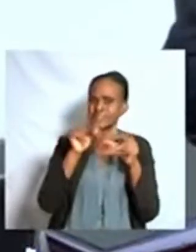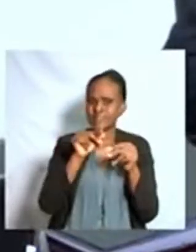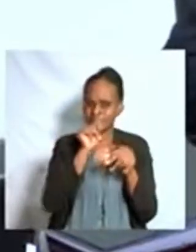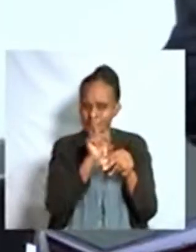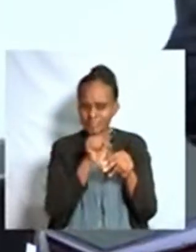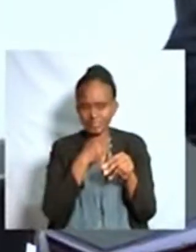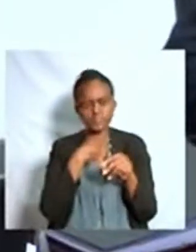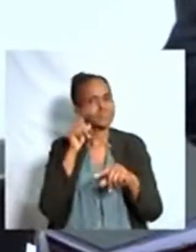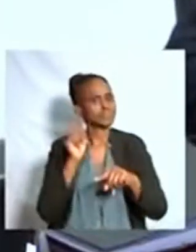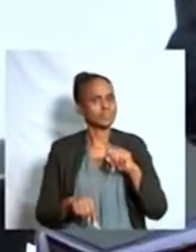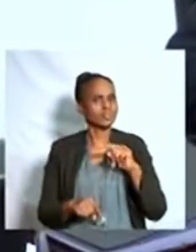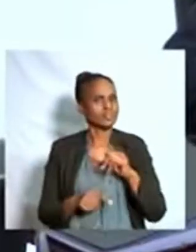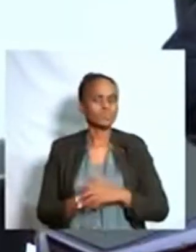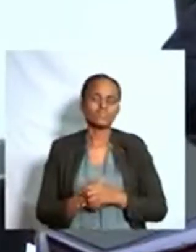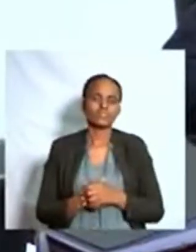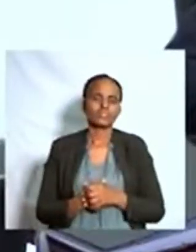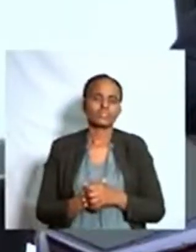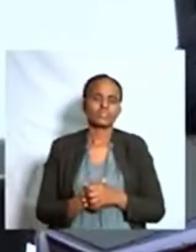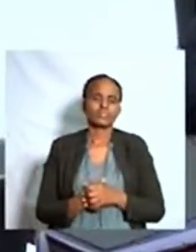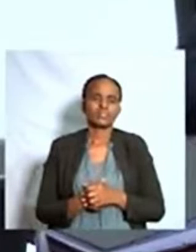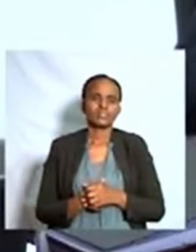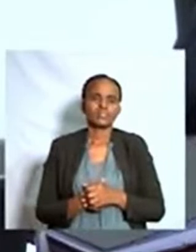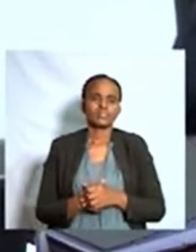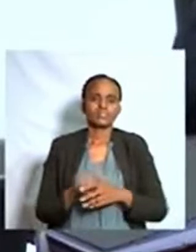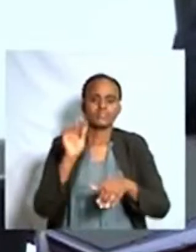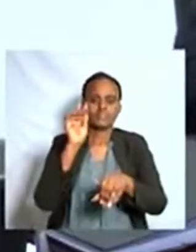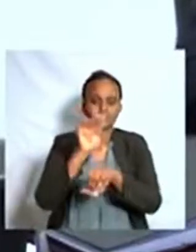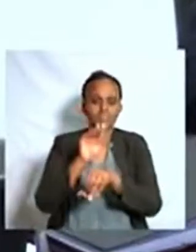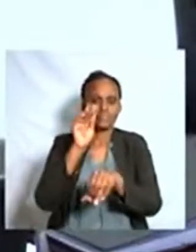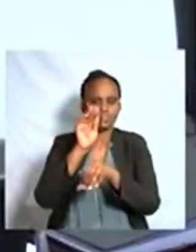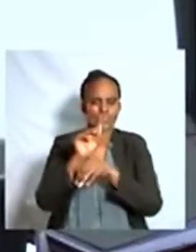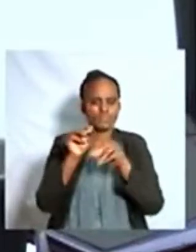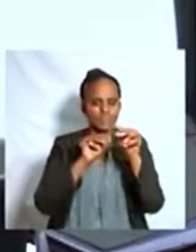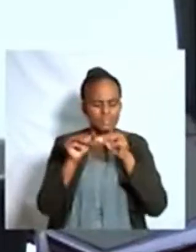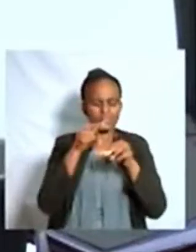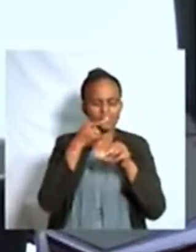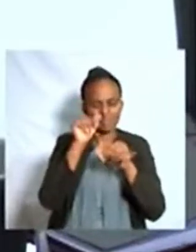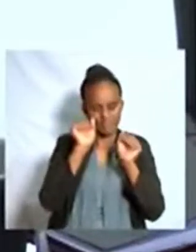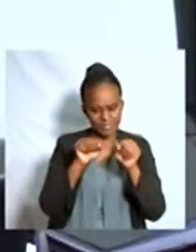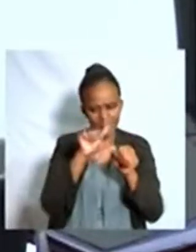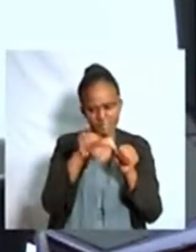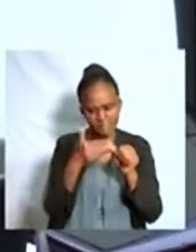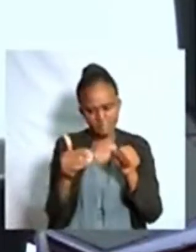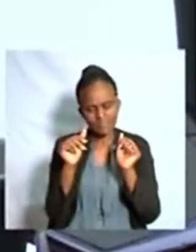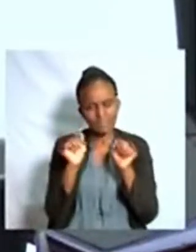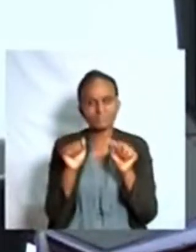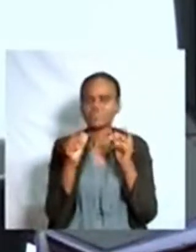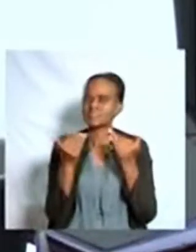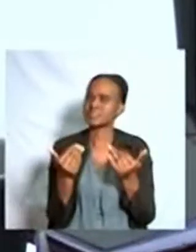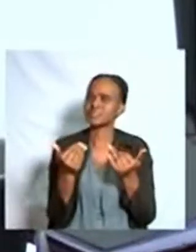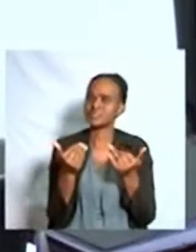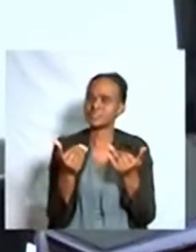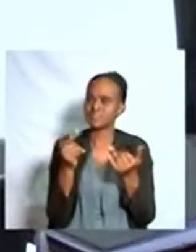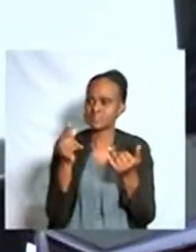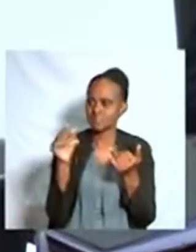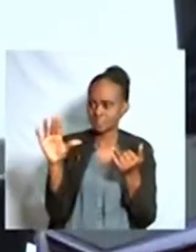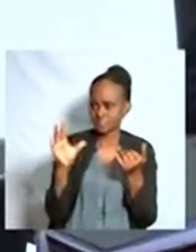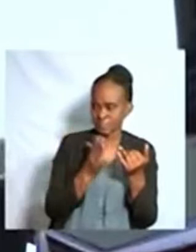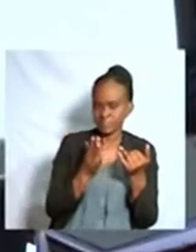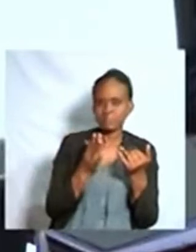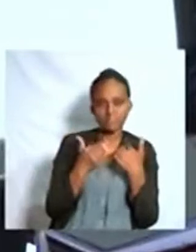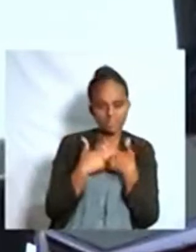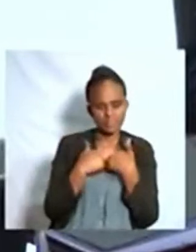I can't. Not the comments. The management can say everything. Now, let's come back. We